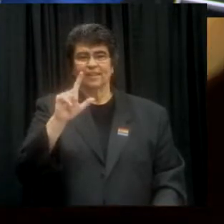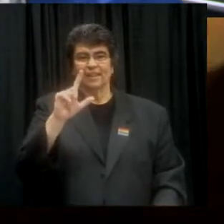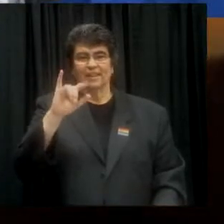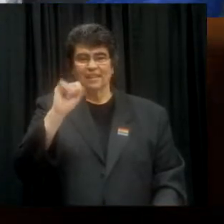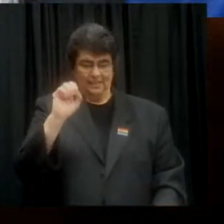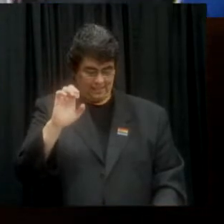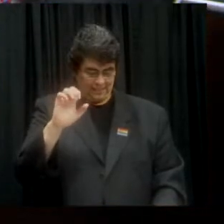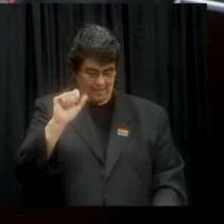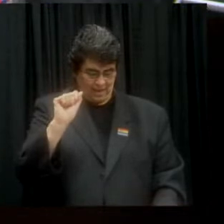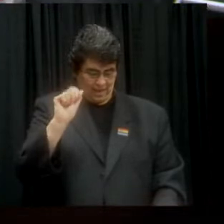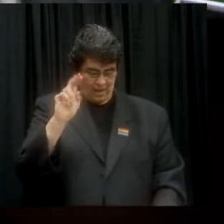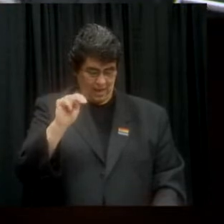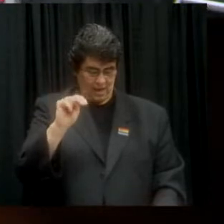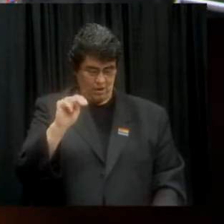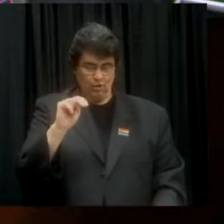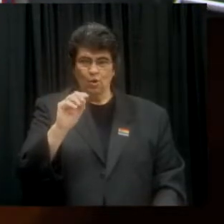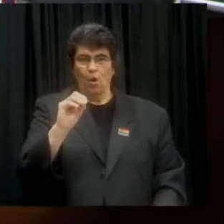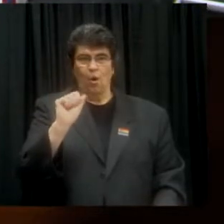Elise Anoa. Yeah,